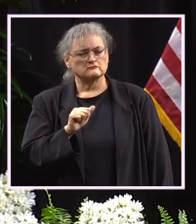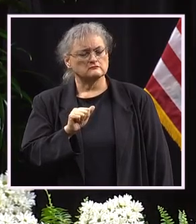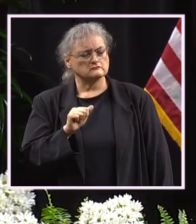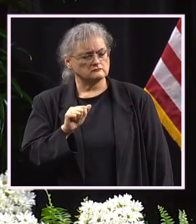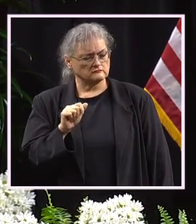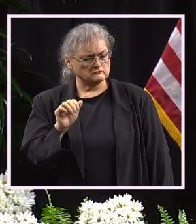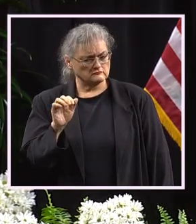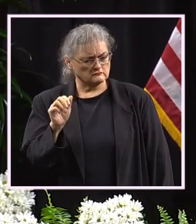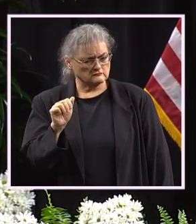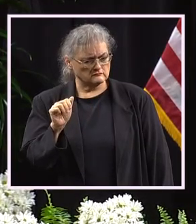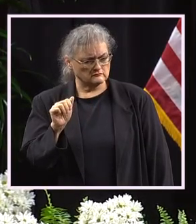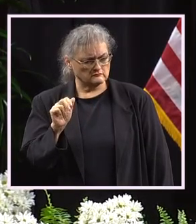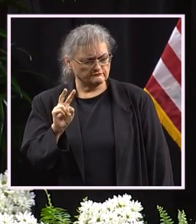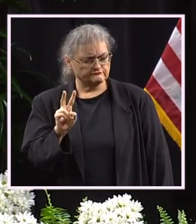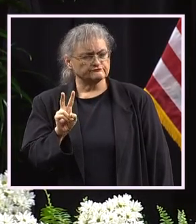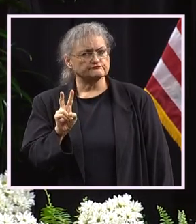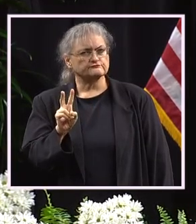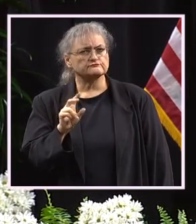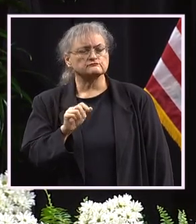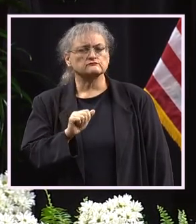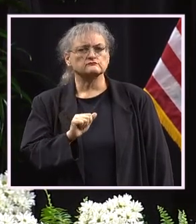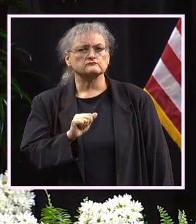Asila Vera.